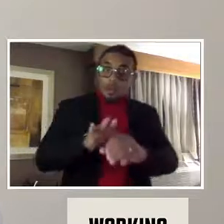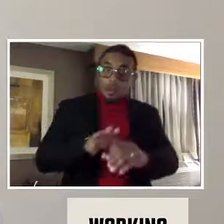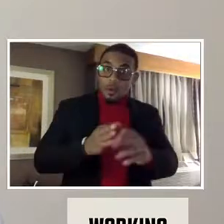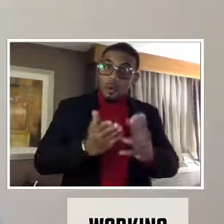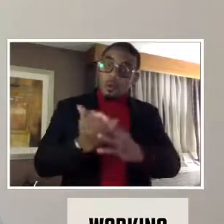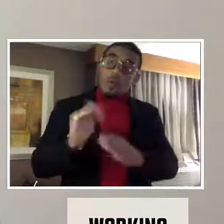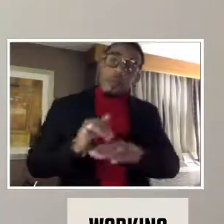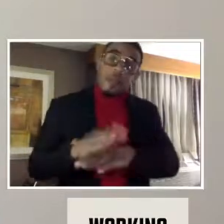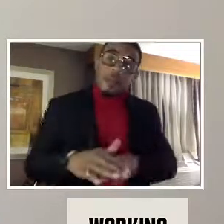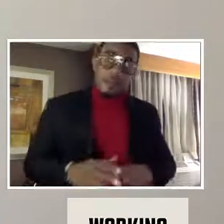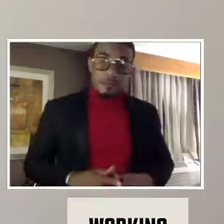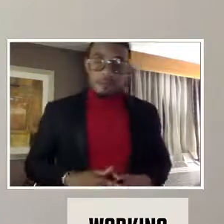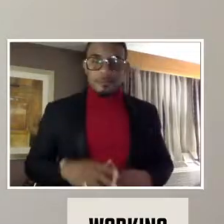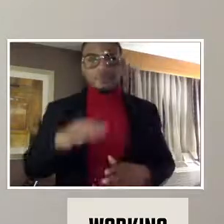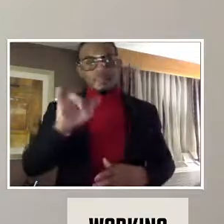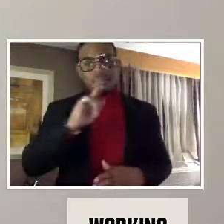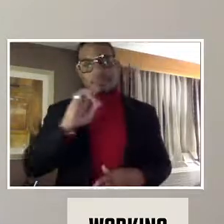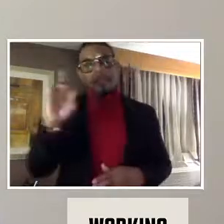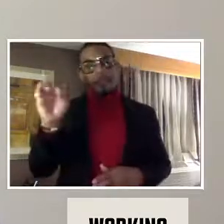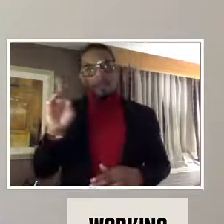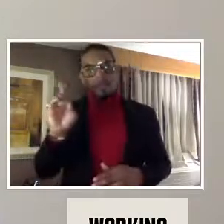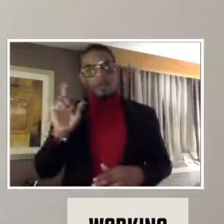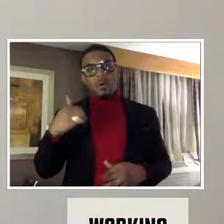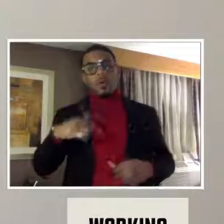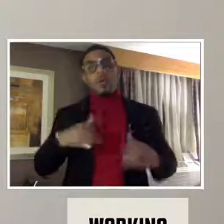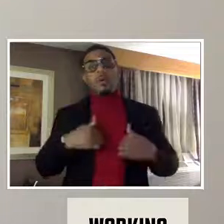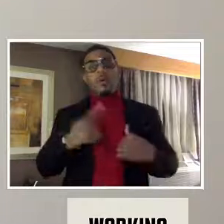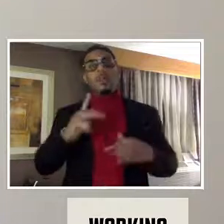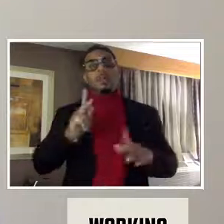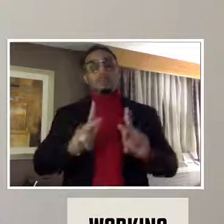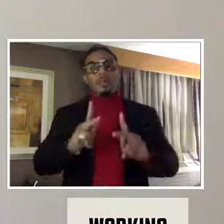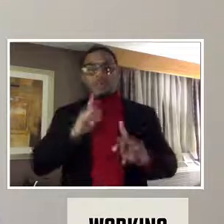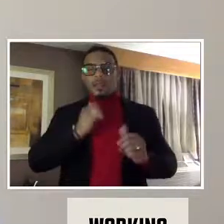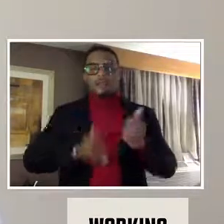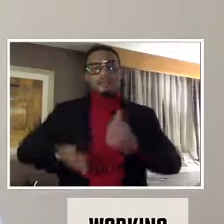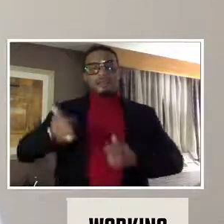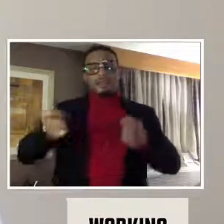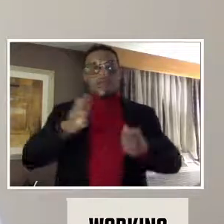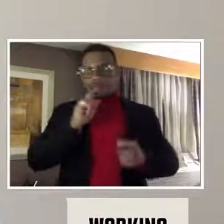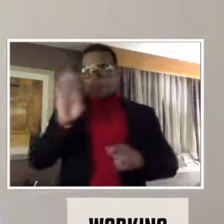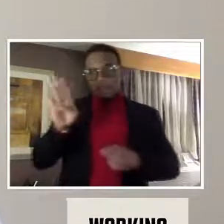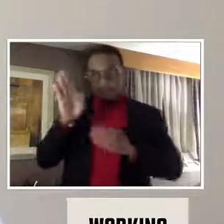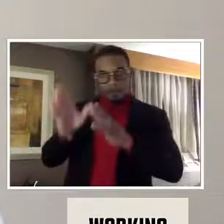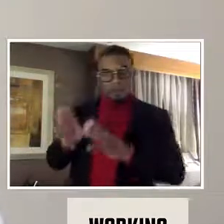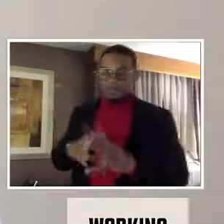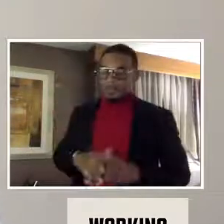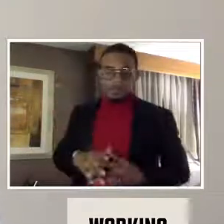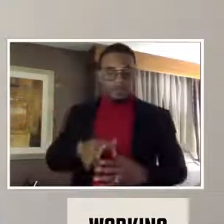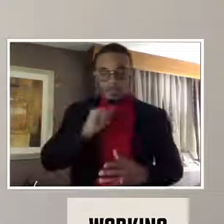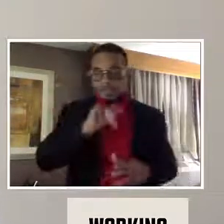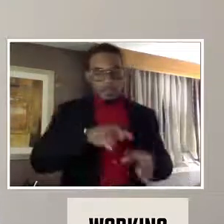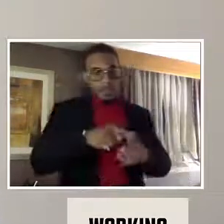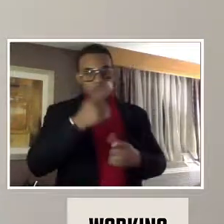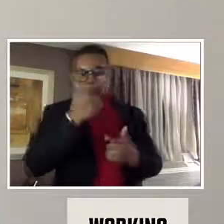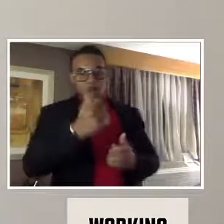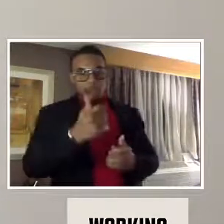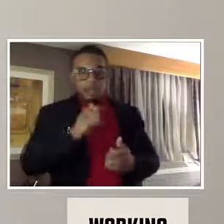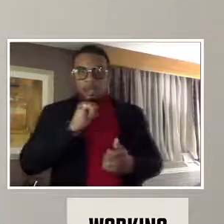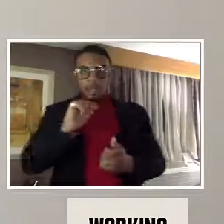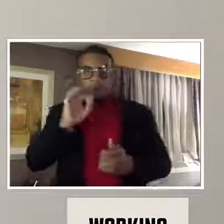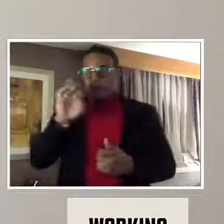mail. That is a democracy where we, the people, are in charge, not the billionaires, not the special interests,